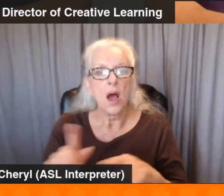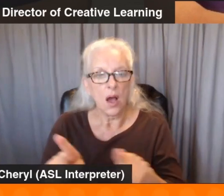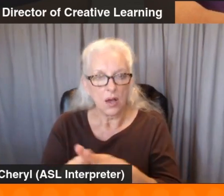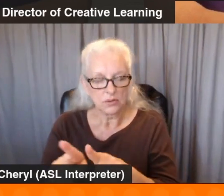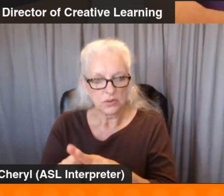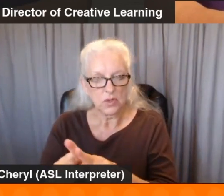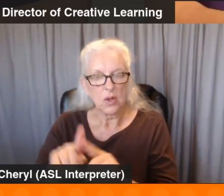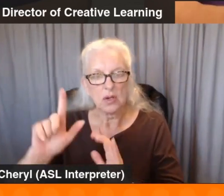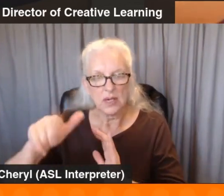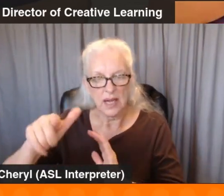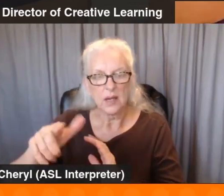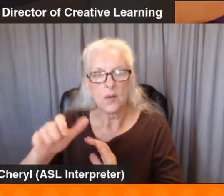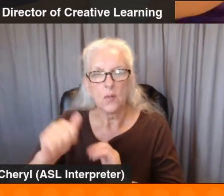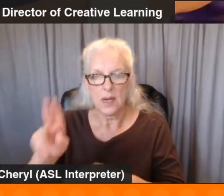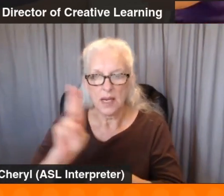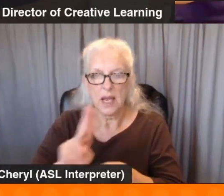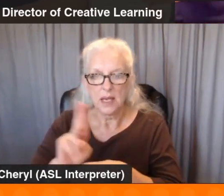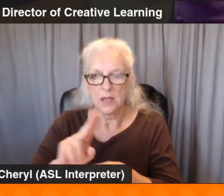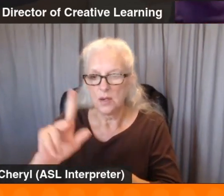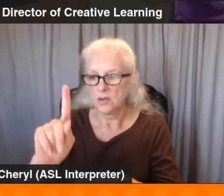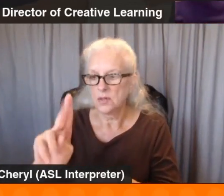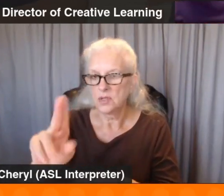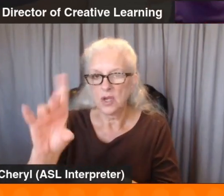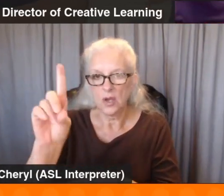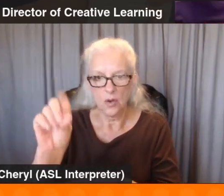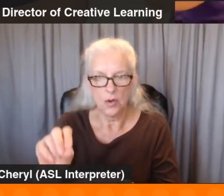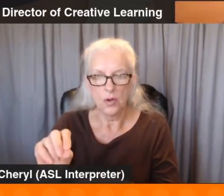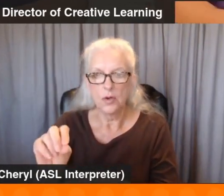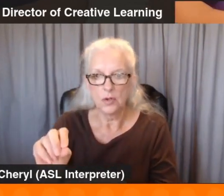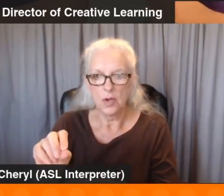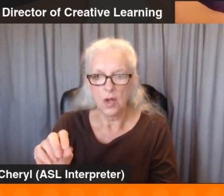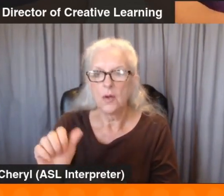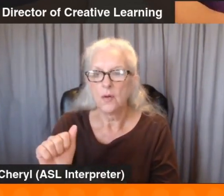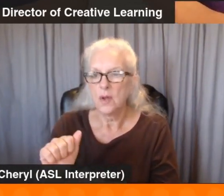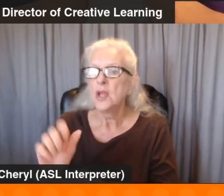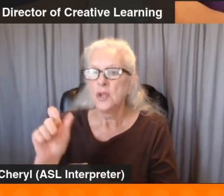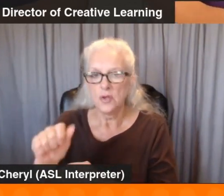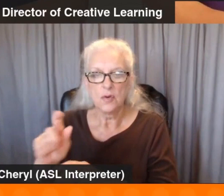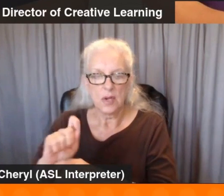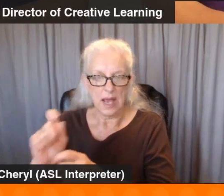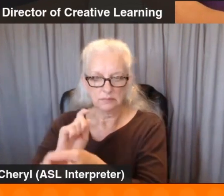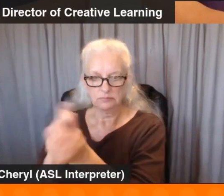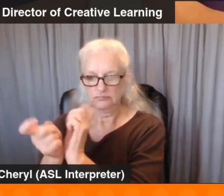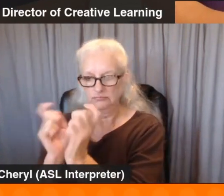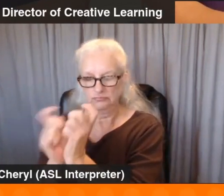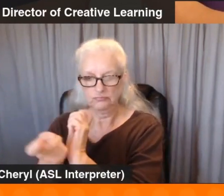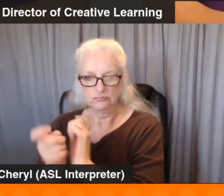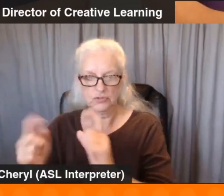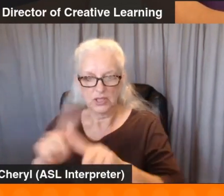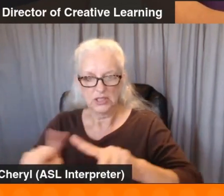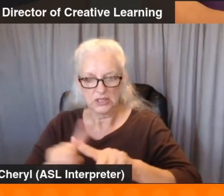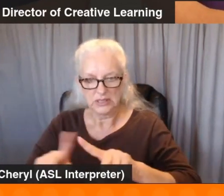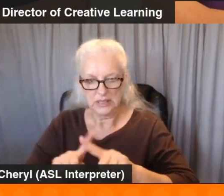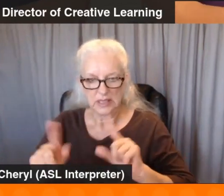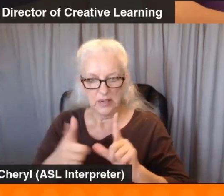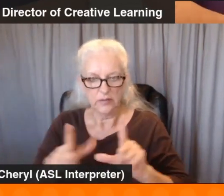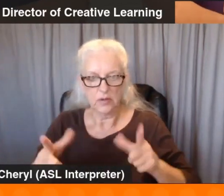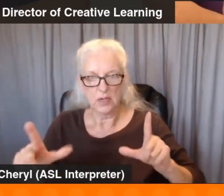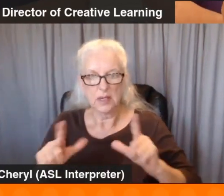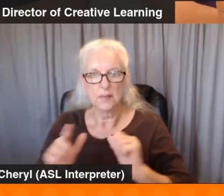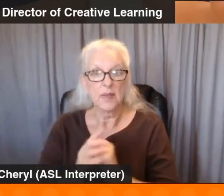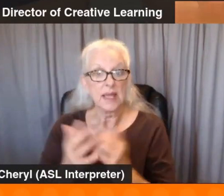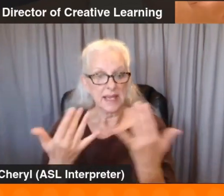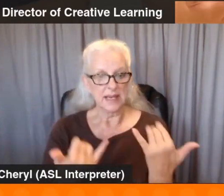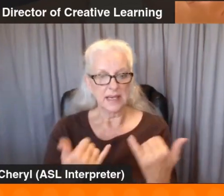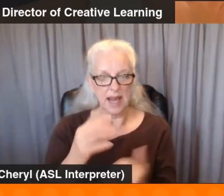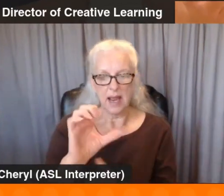to select English. Use the kudo button now to switch your languages on the right hand of your screen. Our Scratch